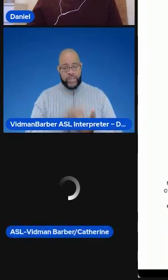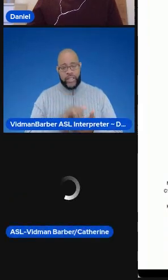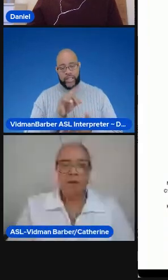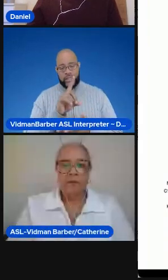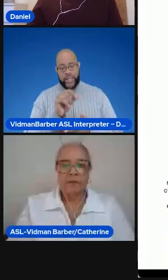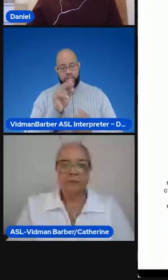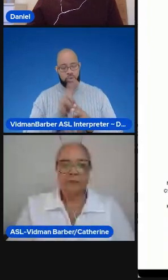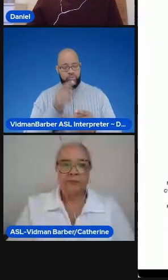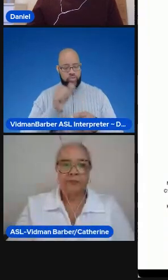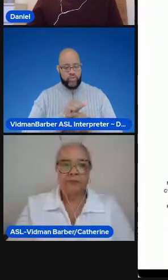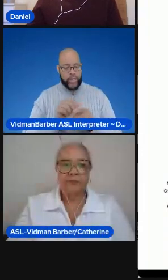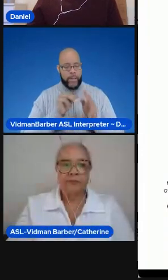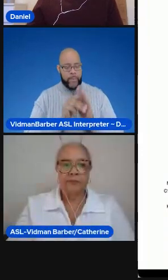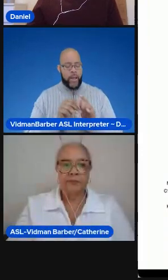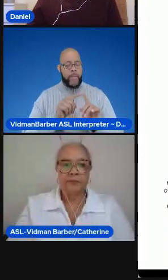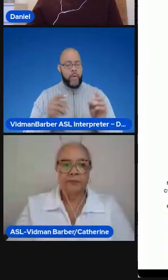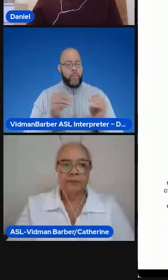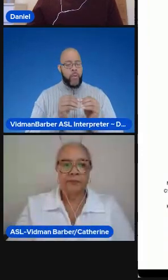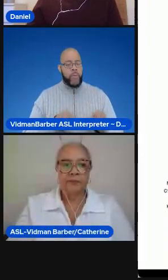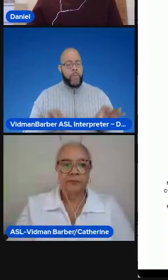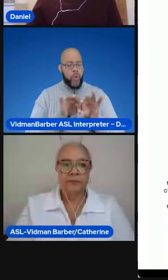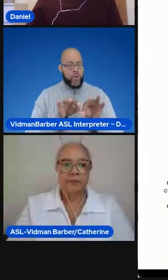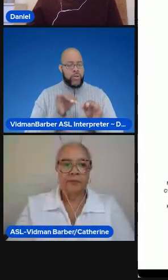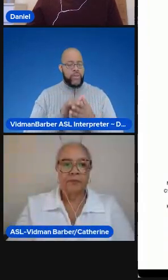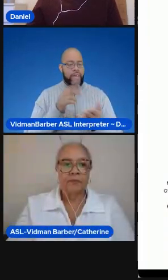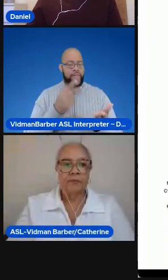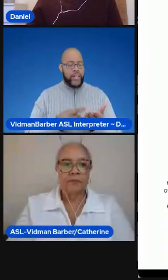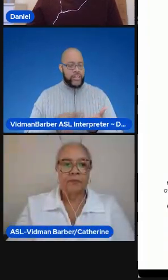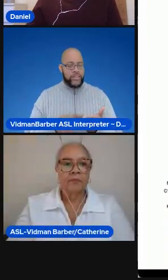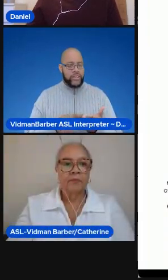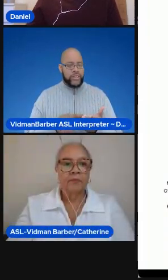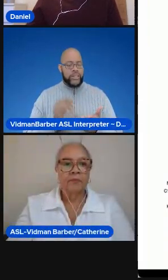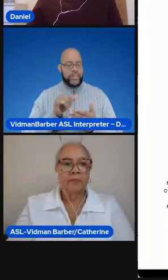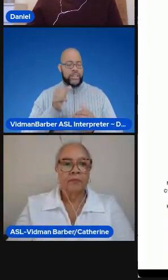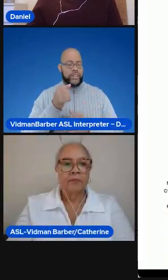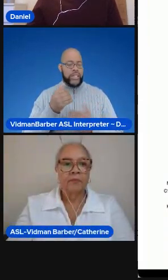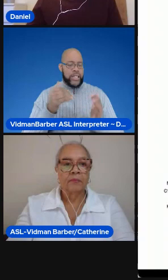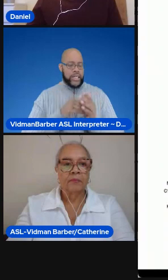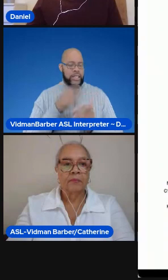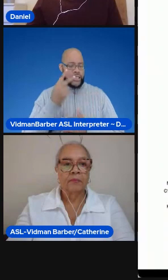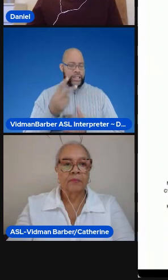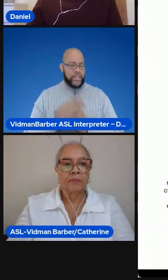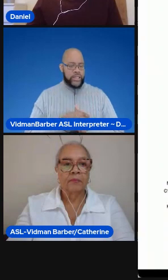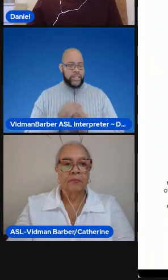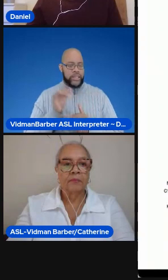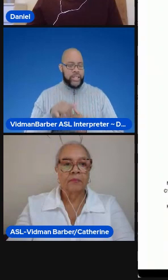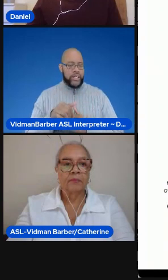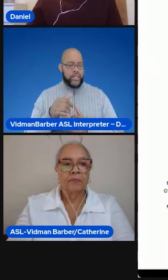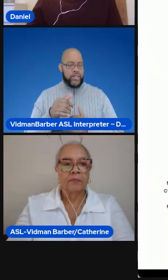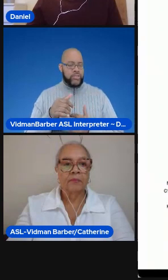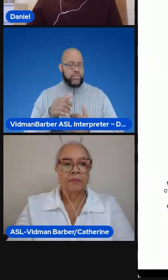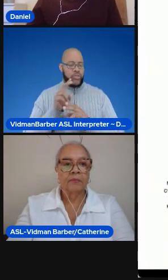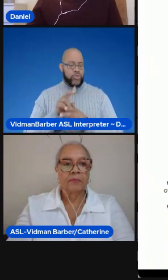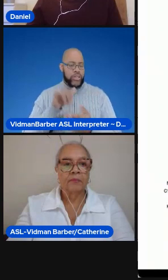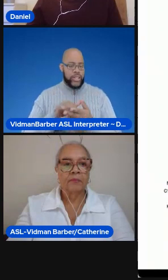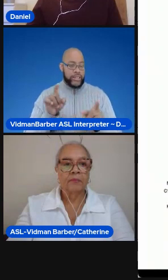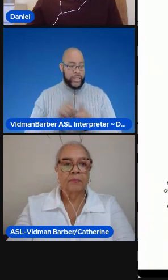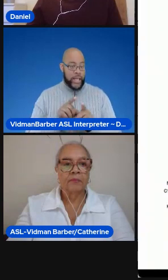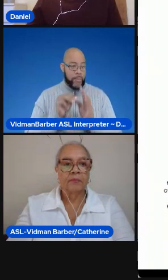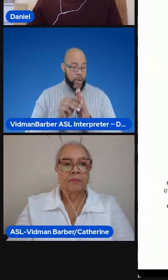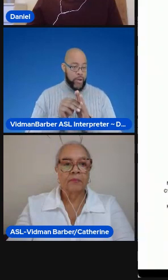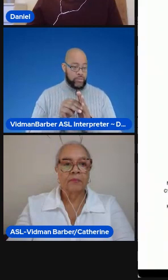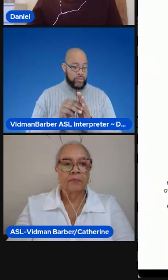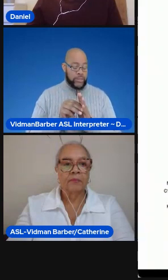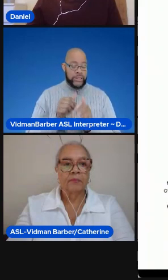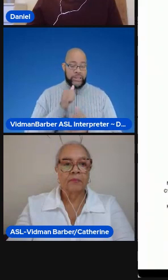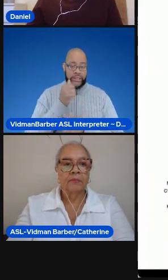the model, but more importantly, in the validation data set, you can again see that using the same model, and it hasn't